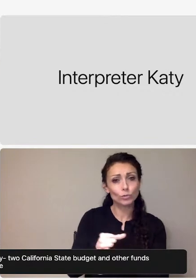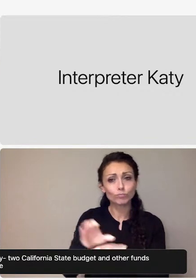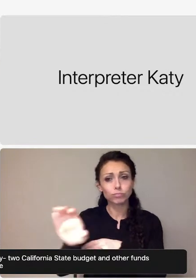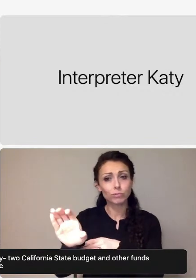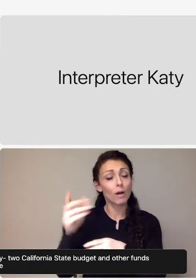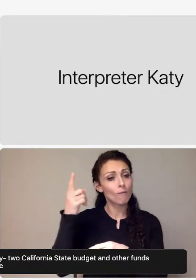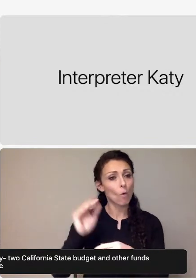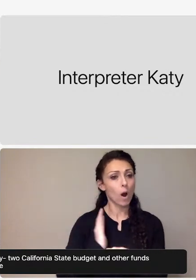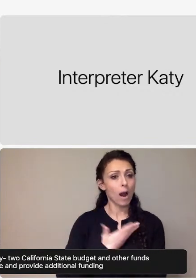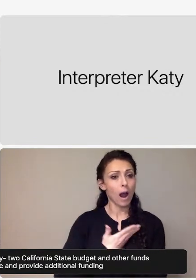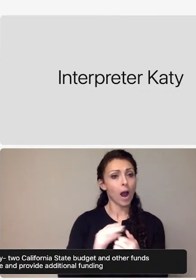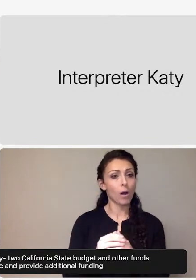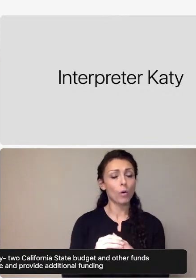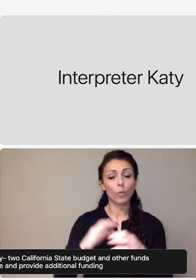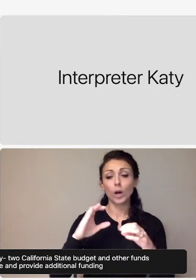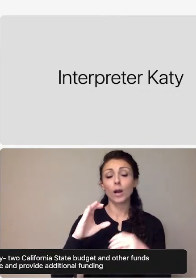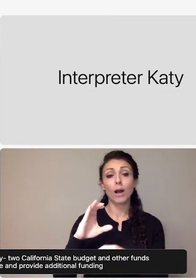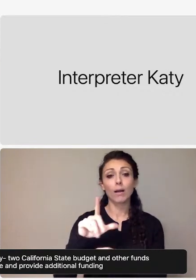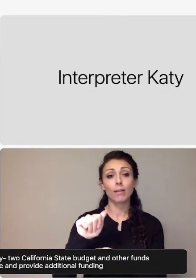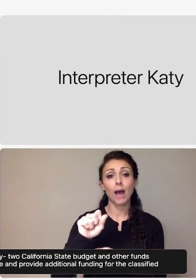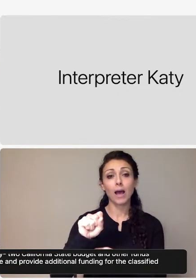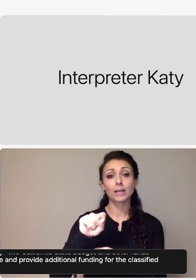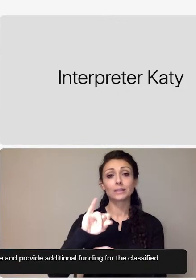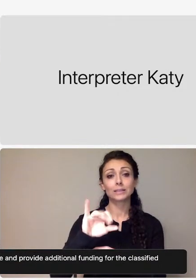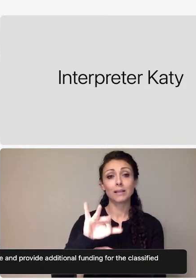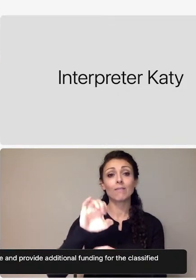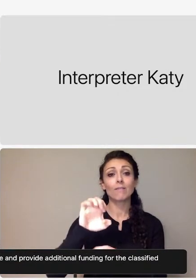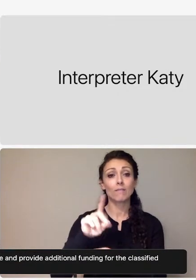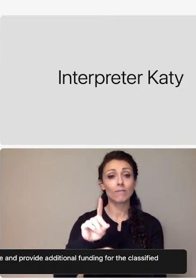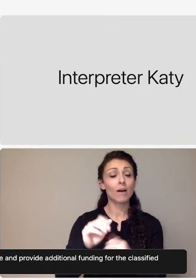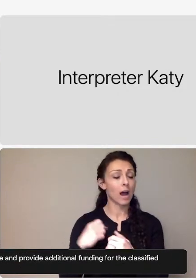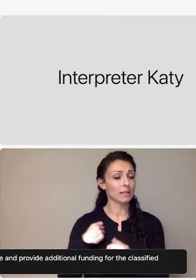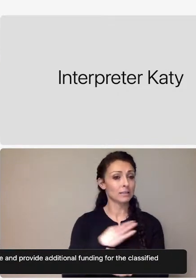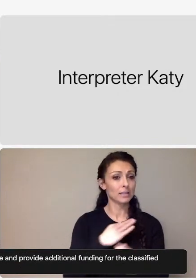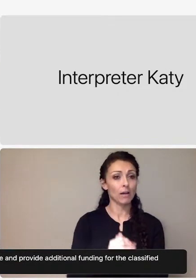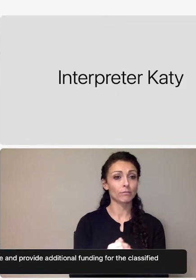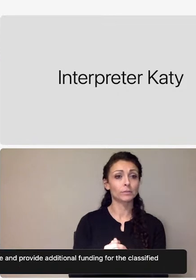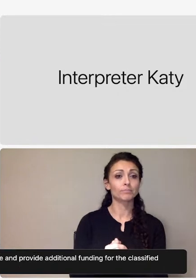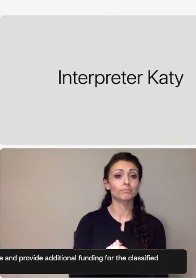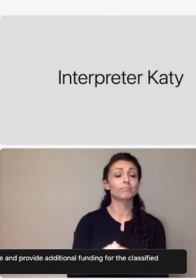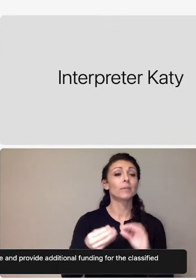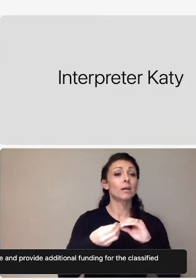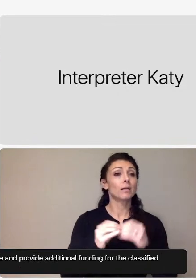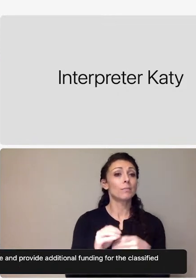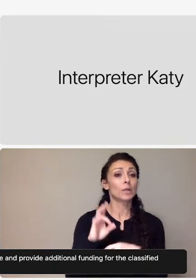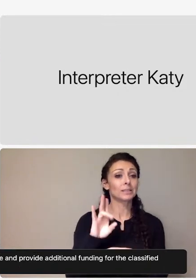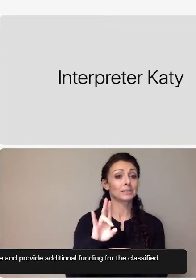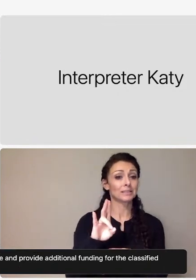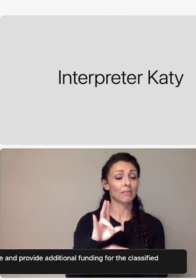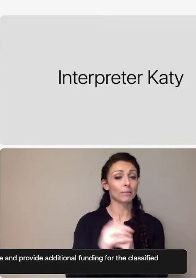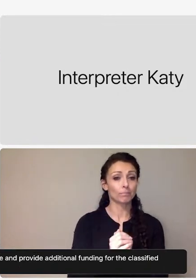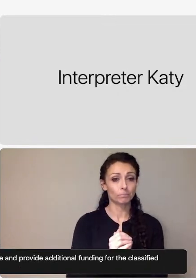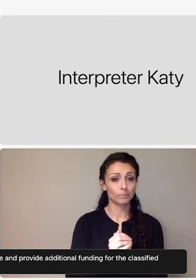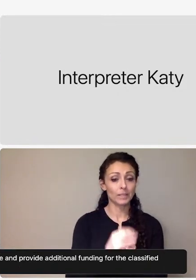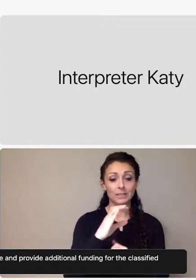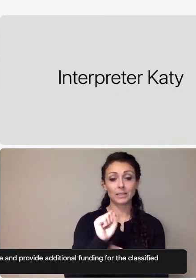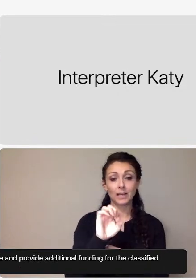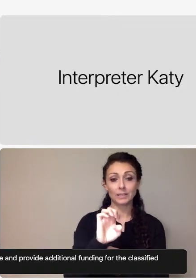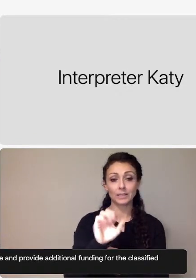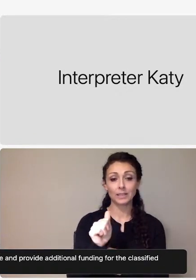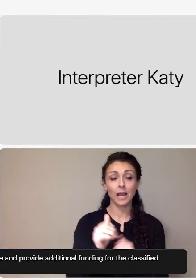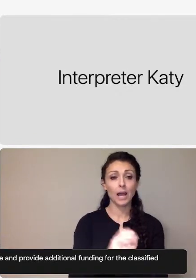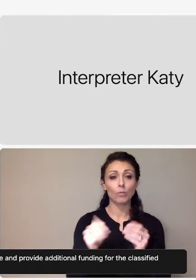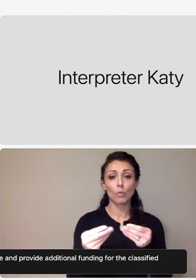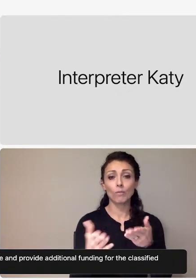additional funding for the classified professional growth program article 7 salary class classification csca will propose language